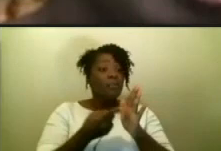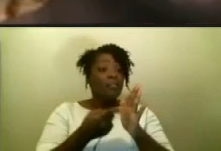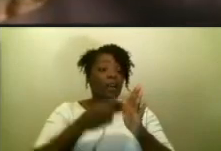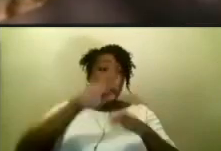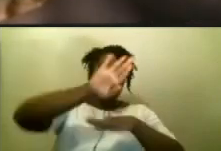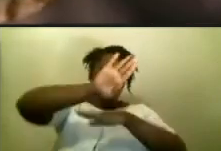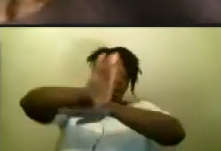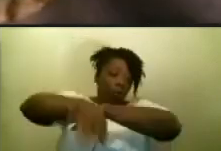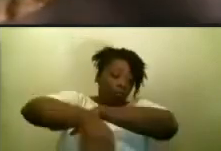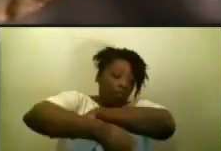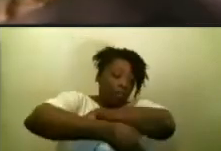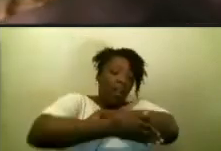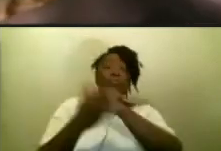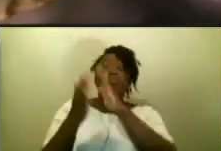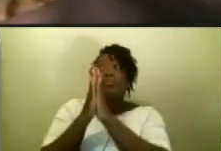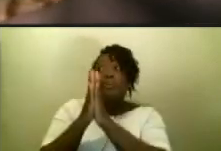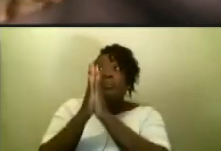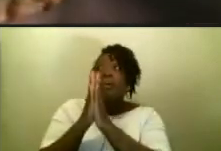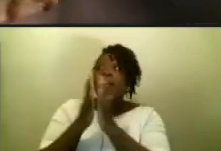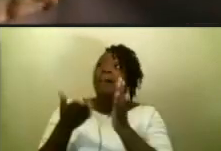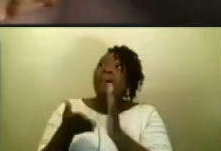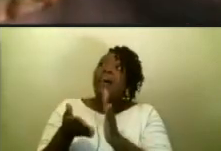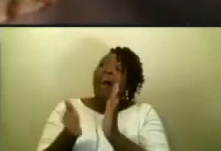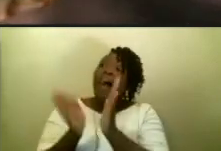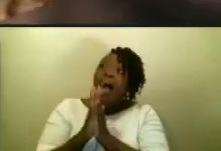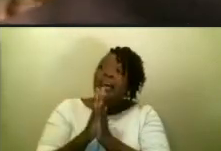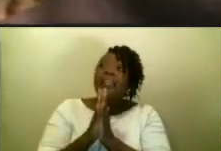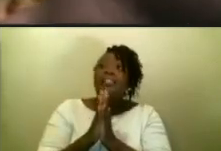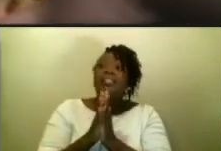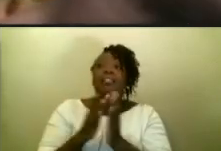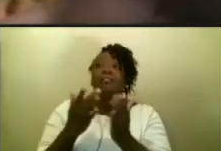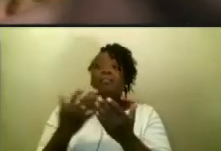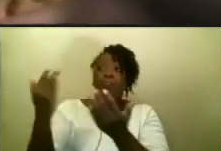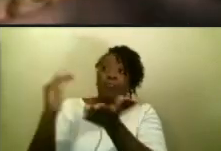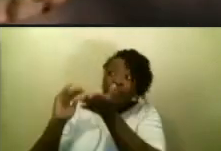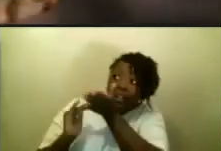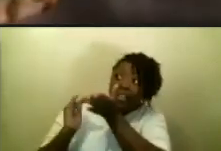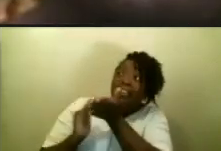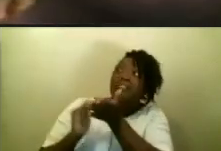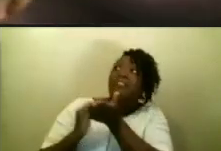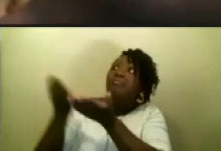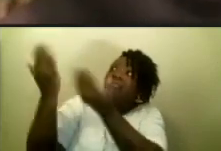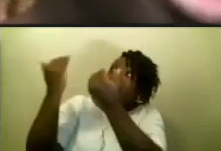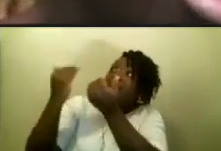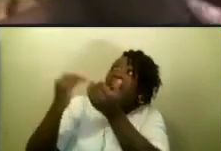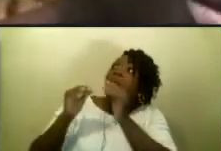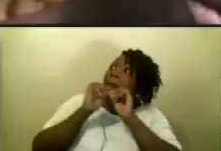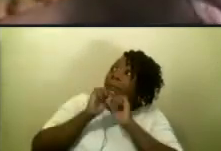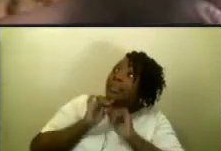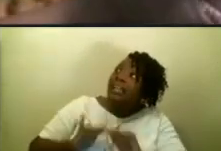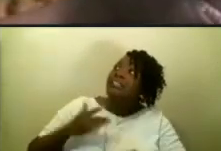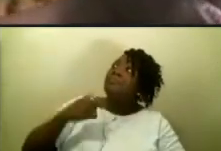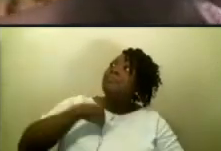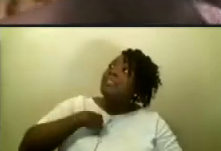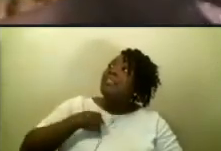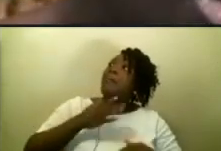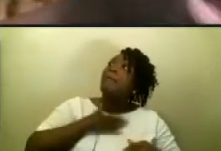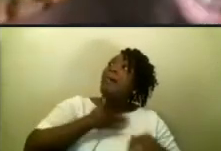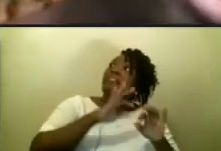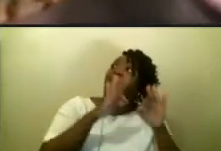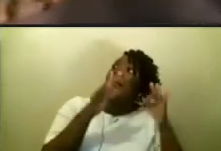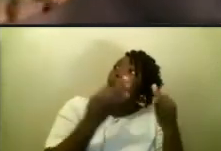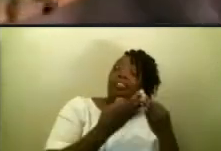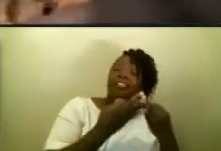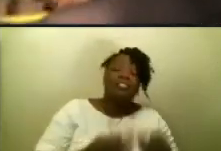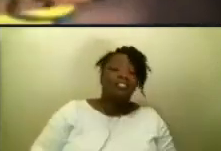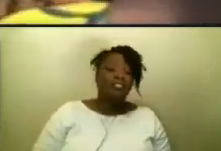and ask God for forgiveness and ask God for blessings upon us, upon our families, and so on and so forth.